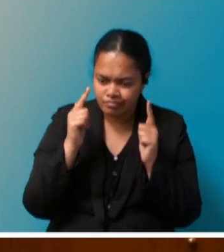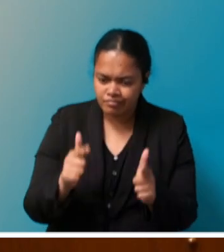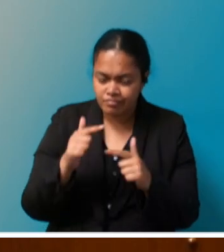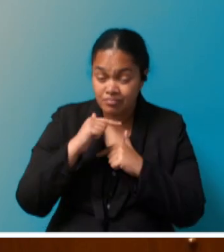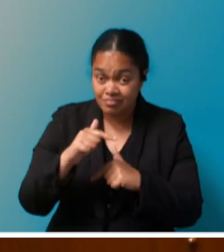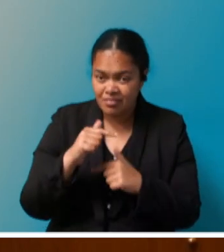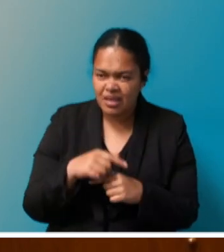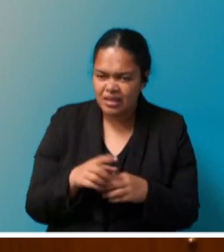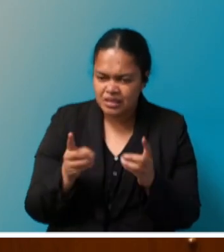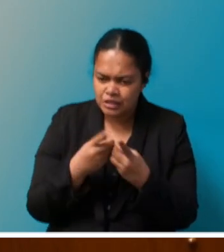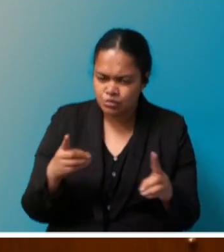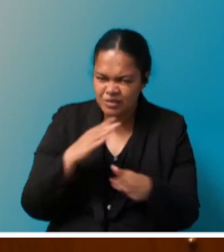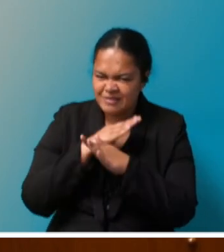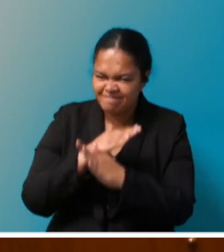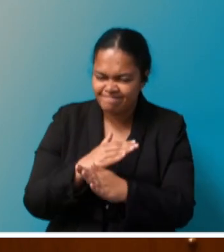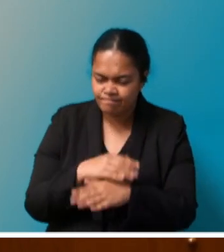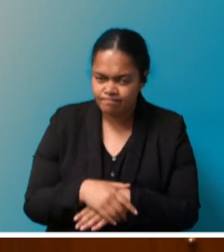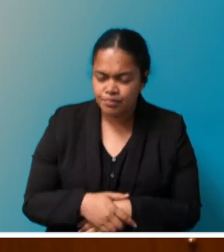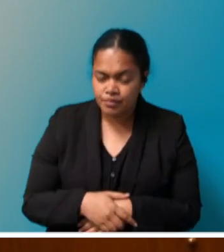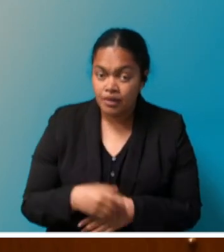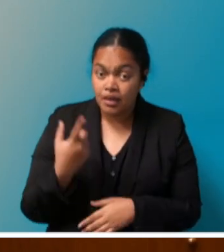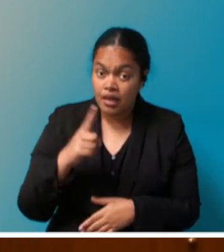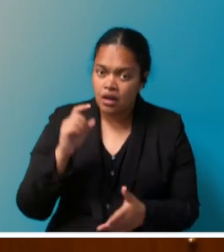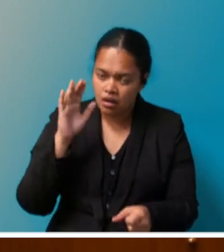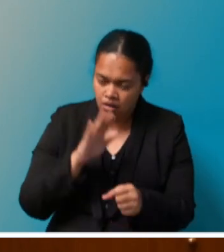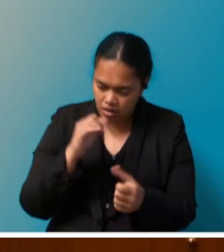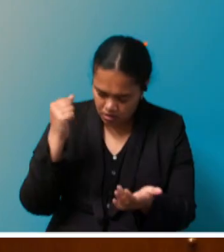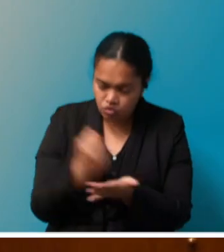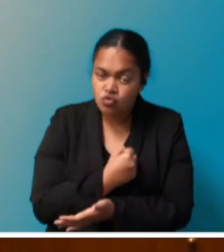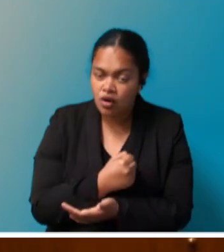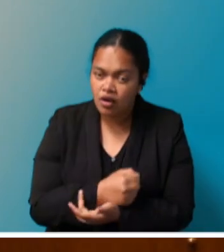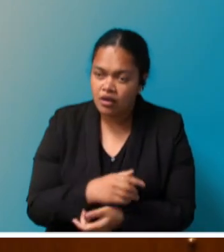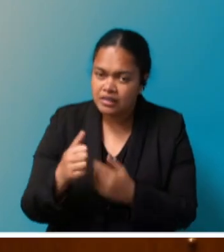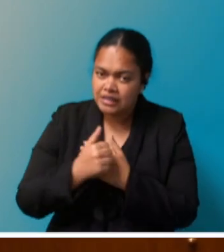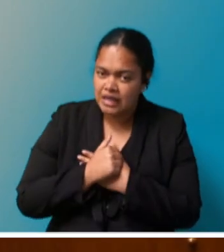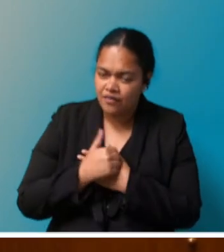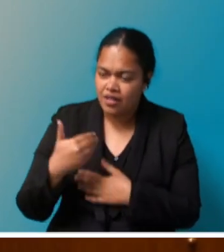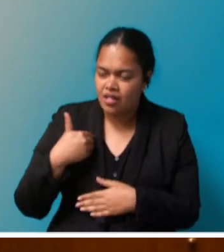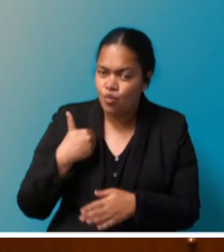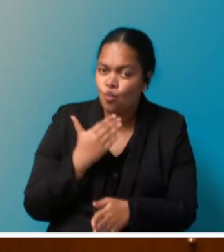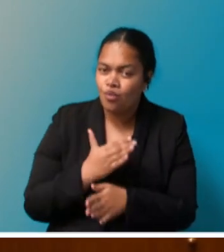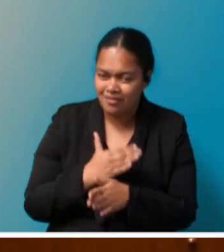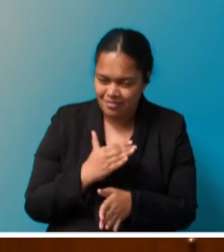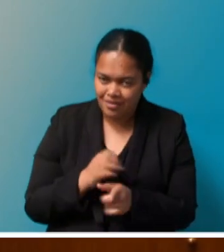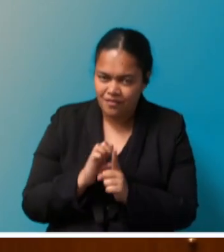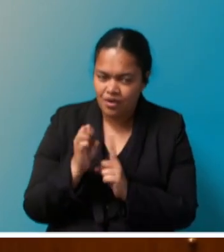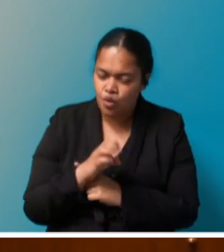all levels, and guarantees a safe and healthy working environment for all civil